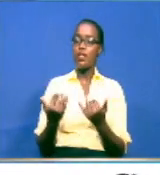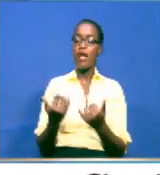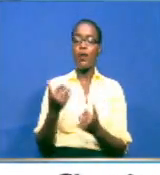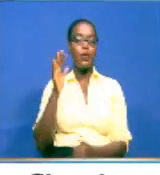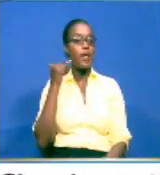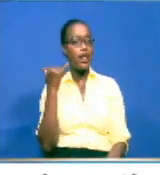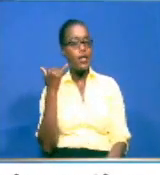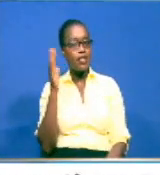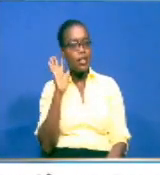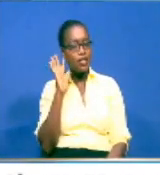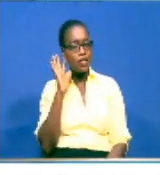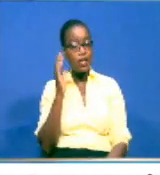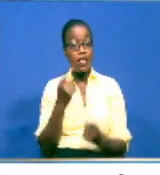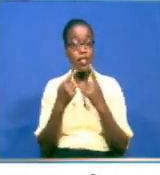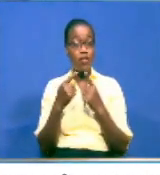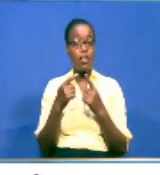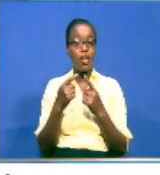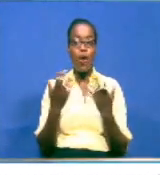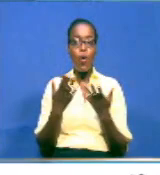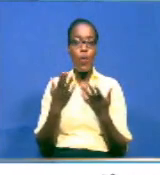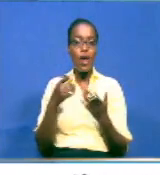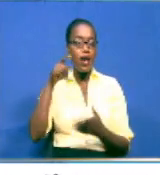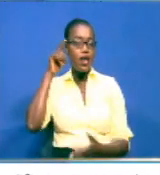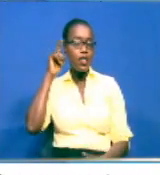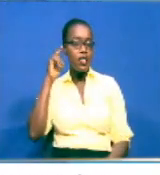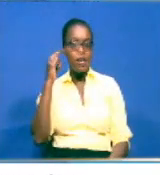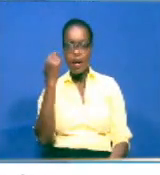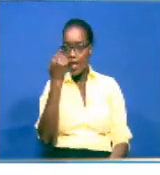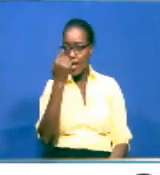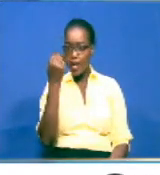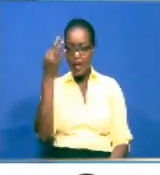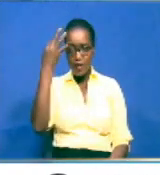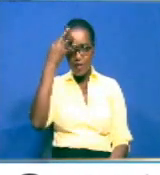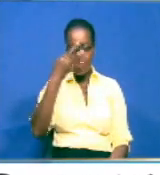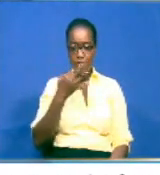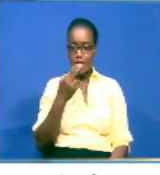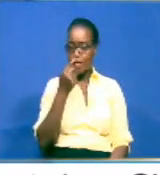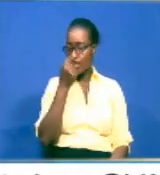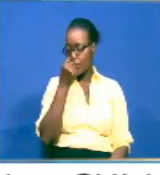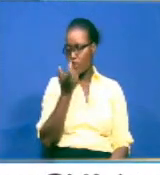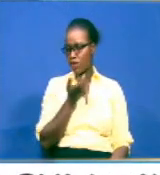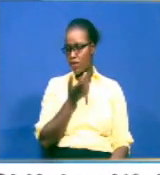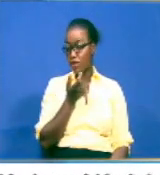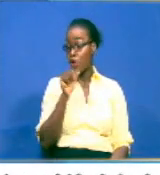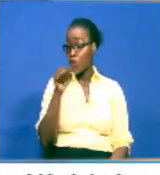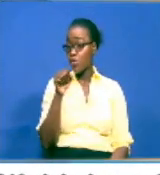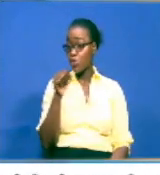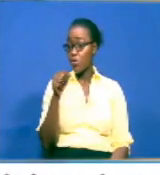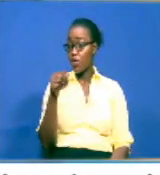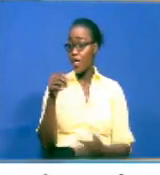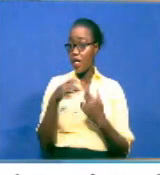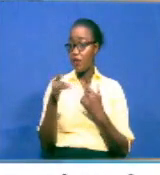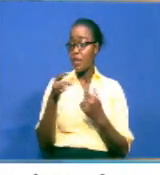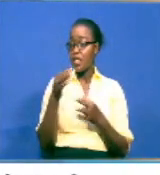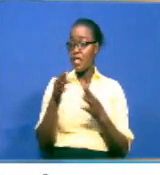it is around our ears and eyes and the face and the nose. So it is also possible that it can pick if we don't have